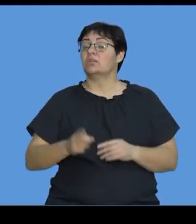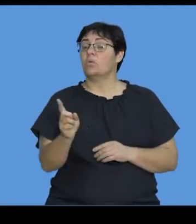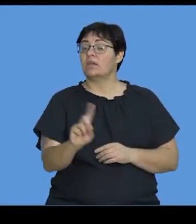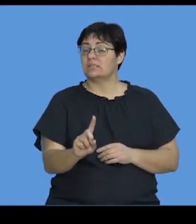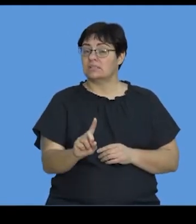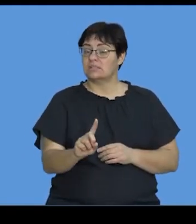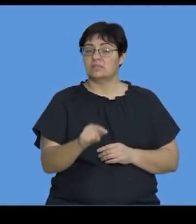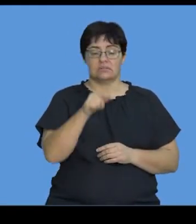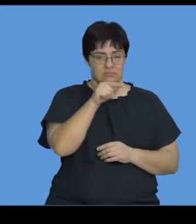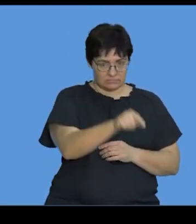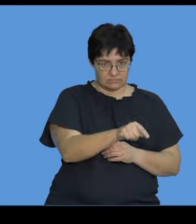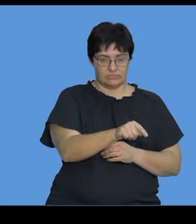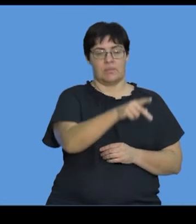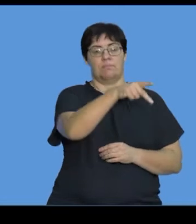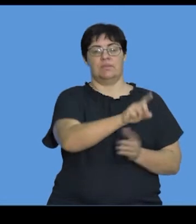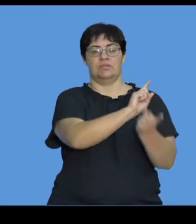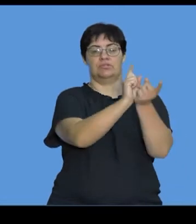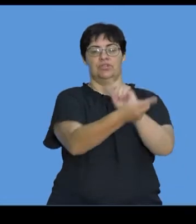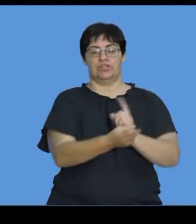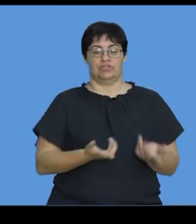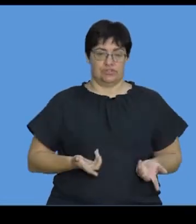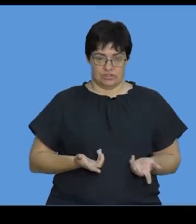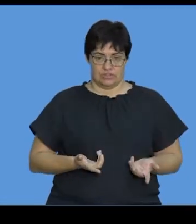the momentum changing.